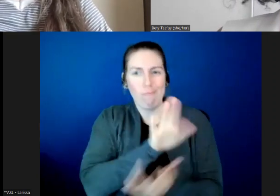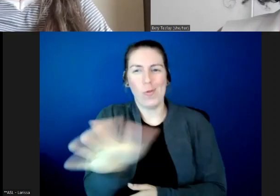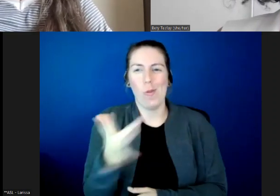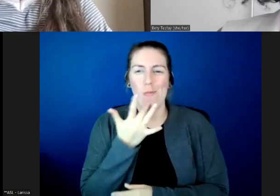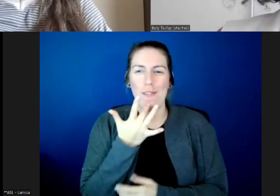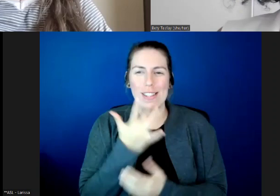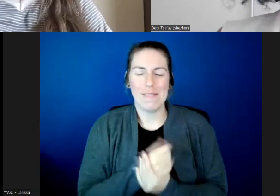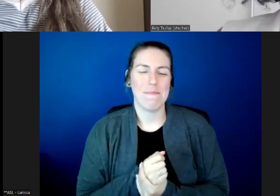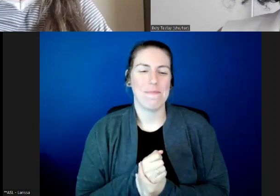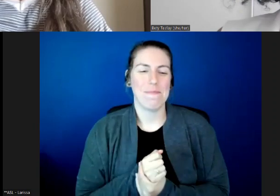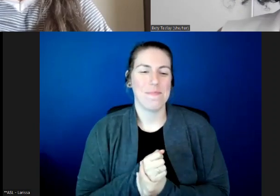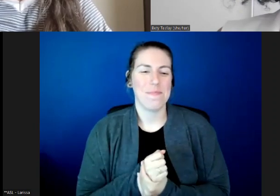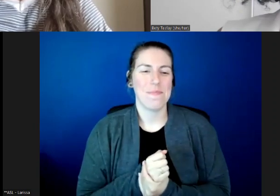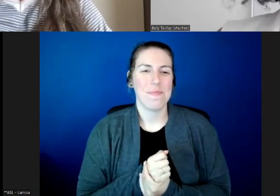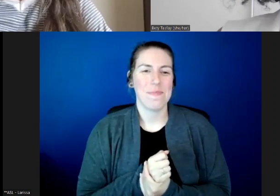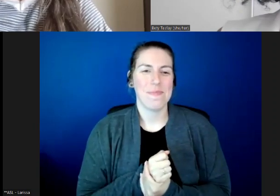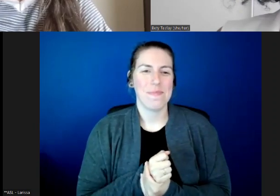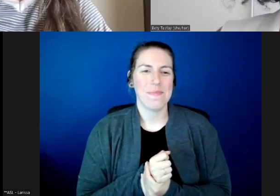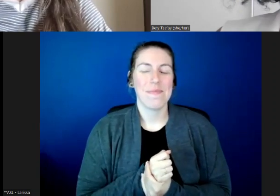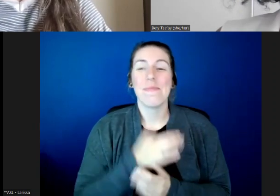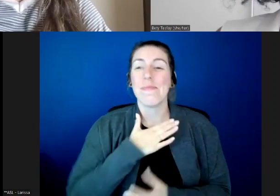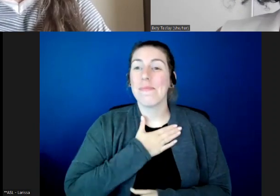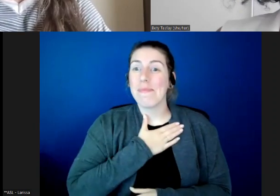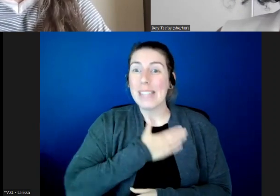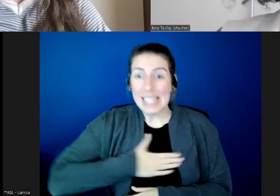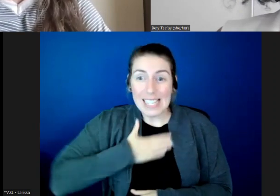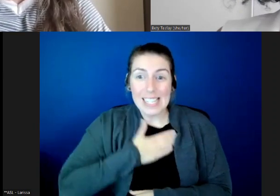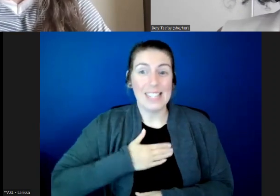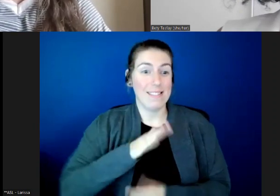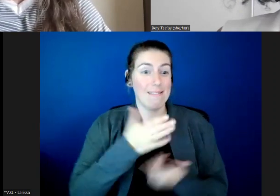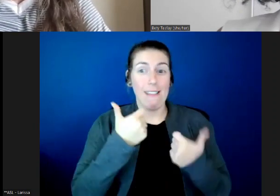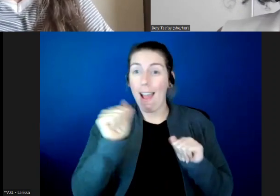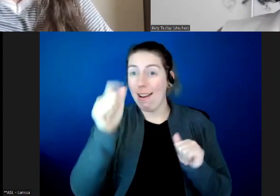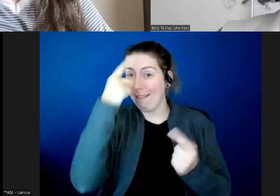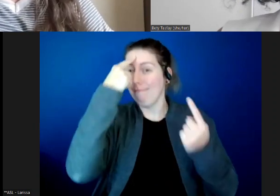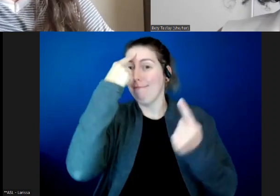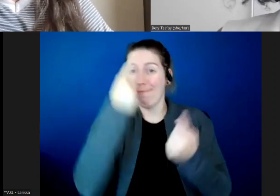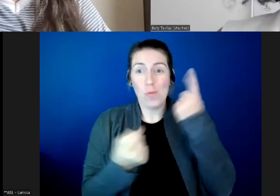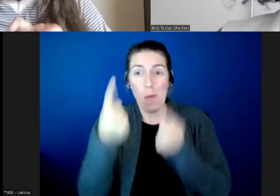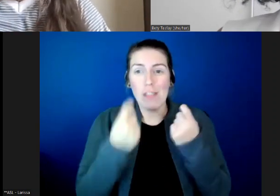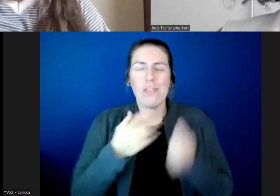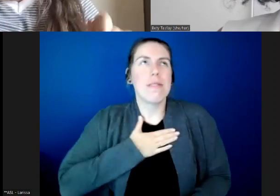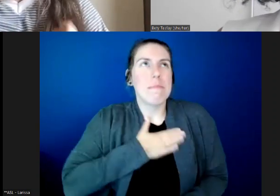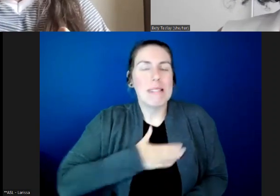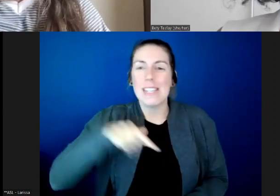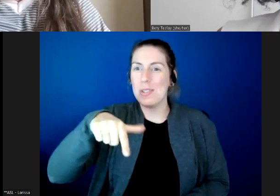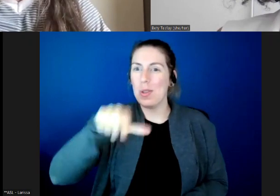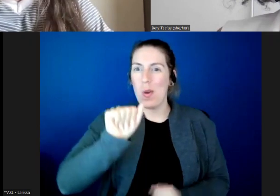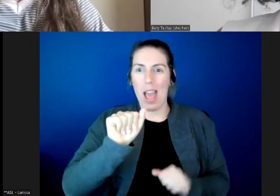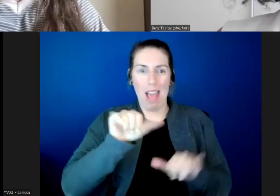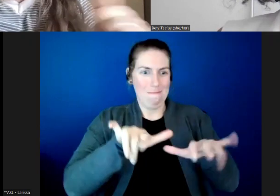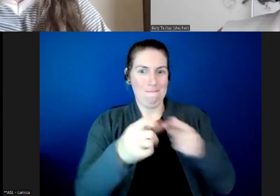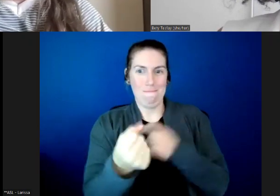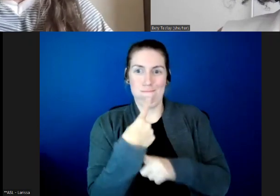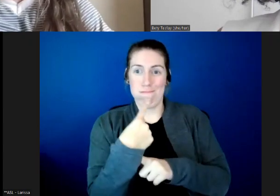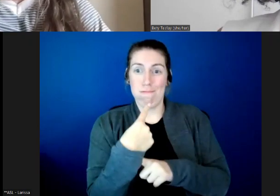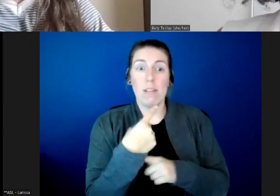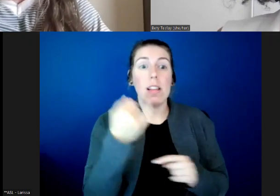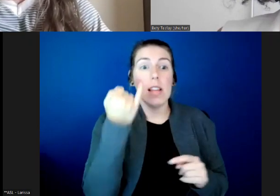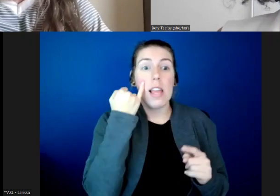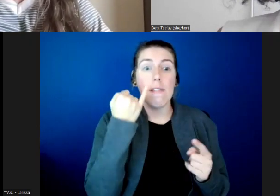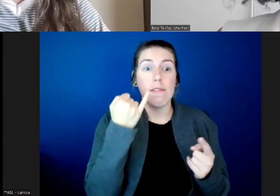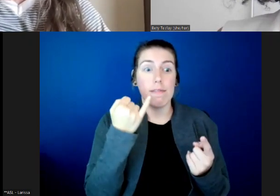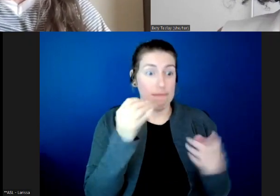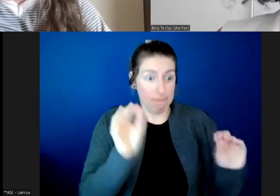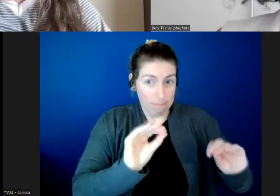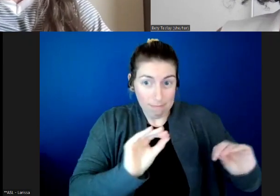finally, please make sure to share your questions in the Q&A box. because otherwise Bety and I will be coming up with questions